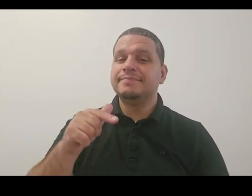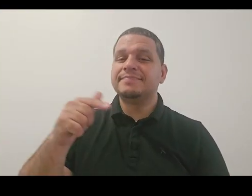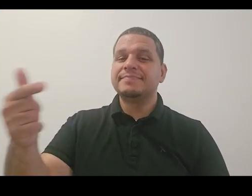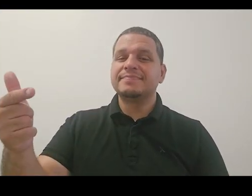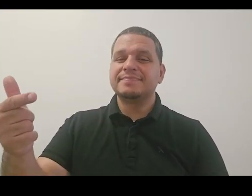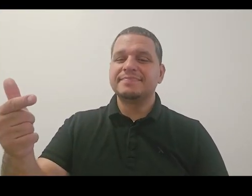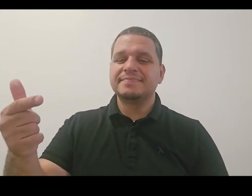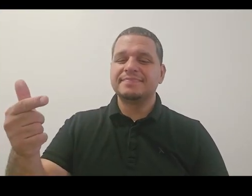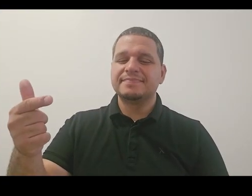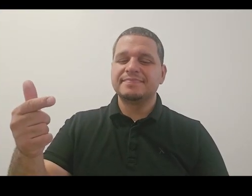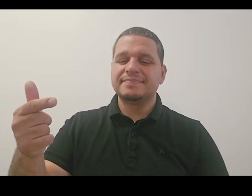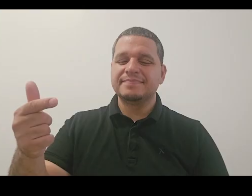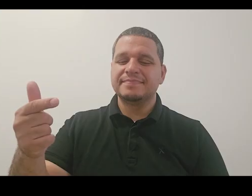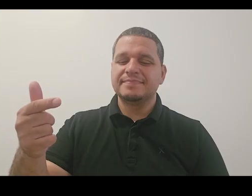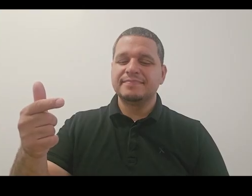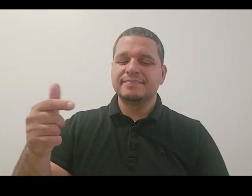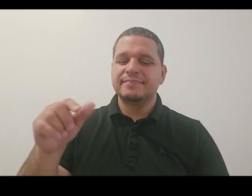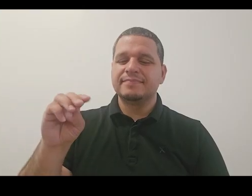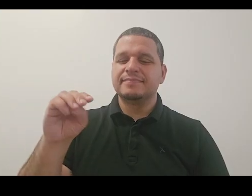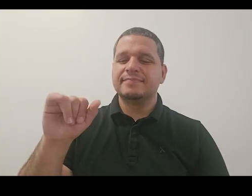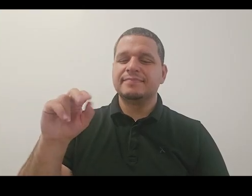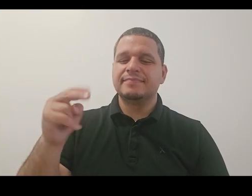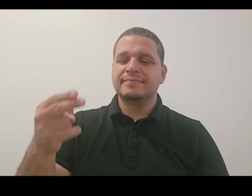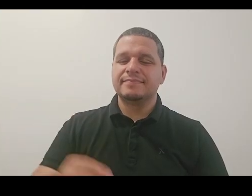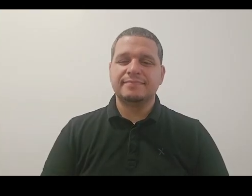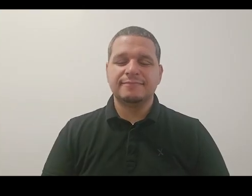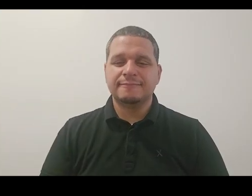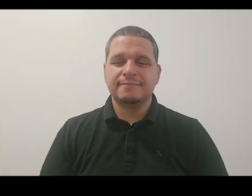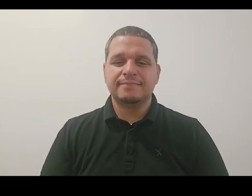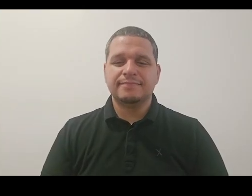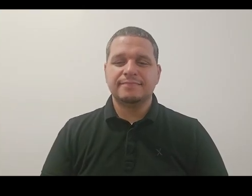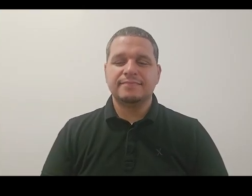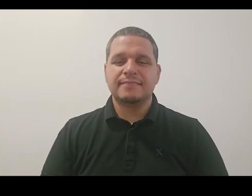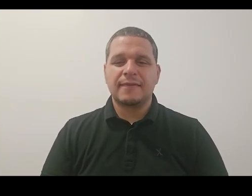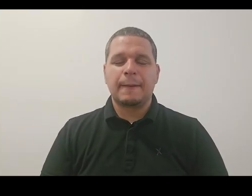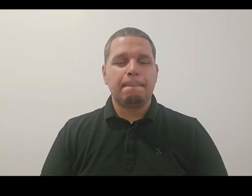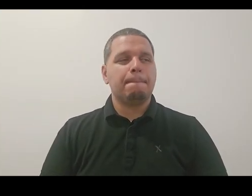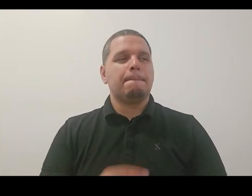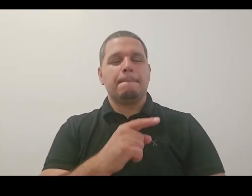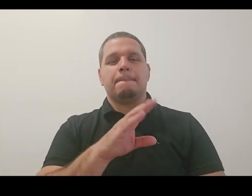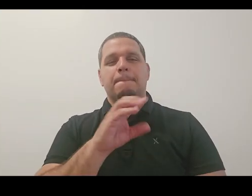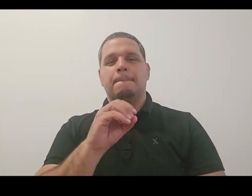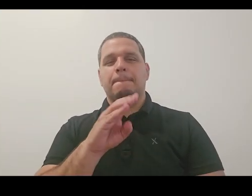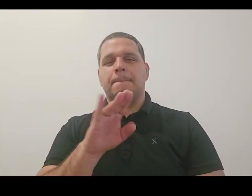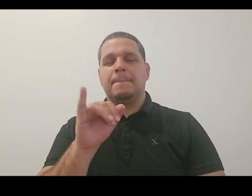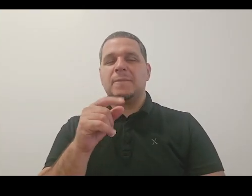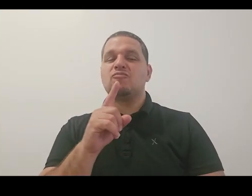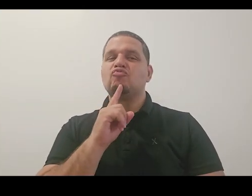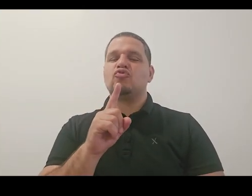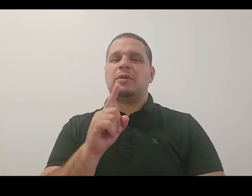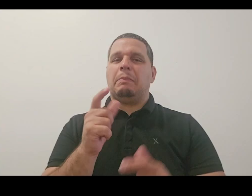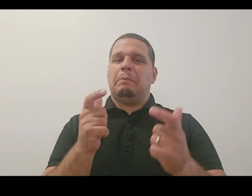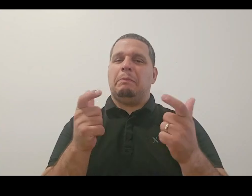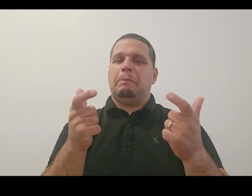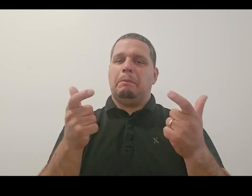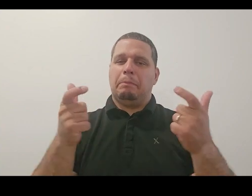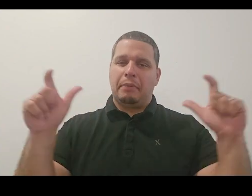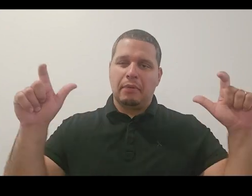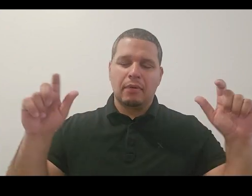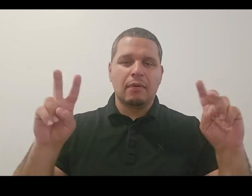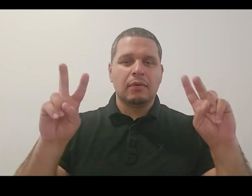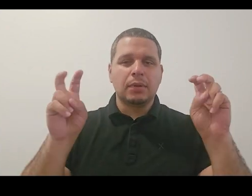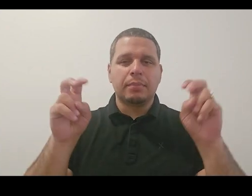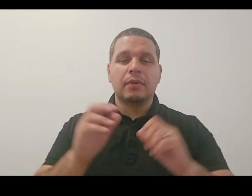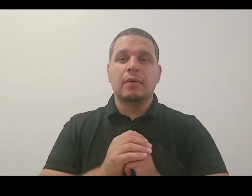it to Min. This is, like Bobby said, this is a really big topic